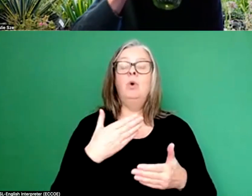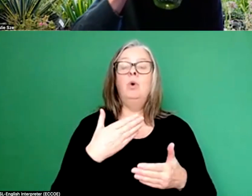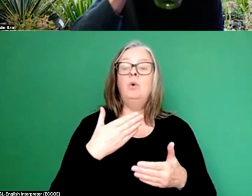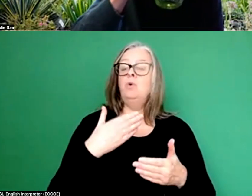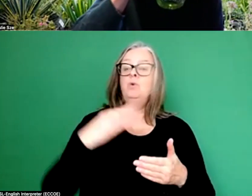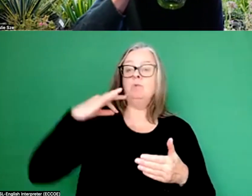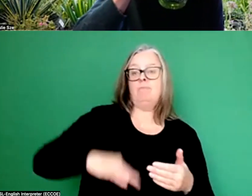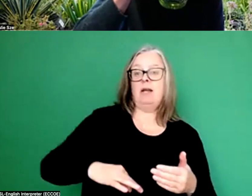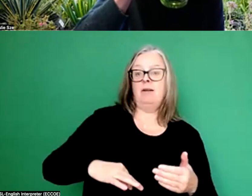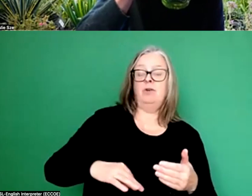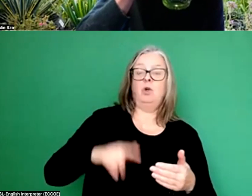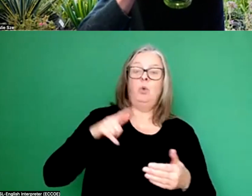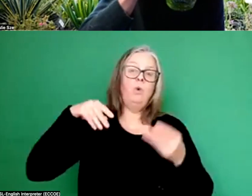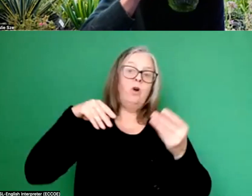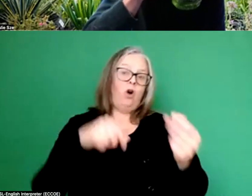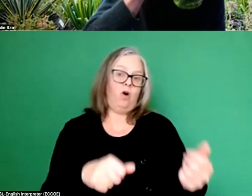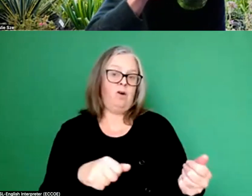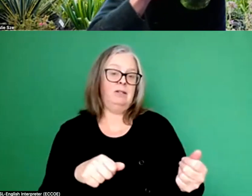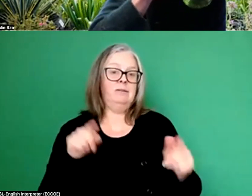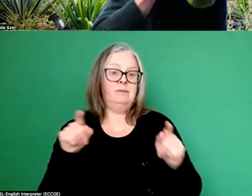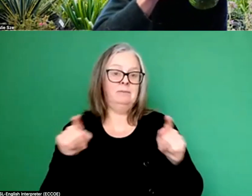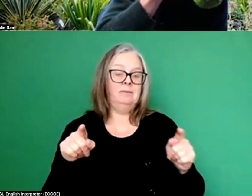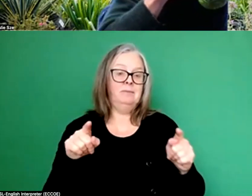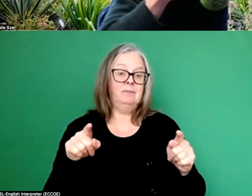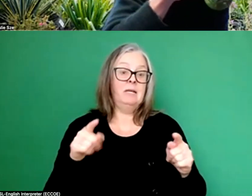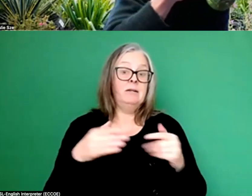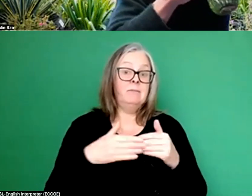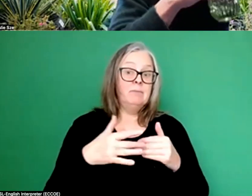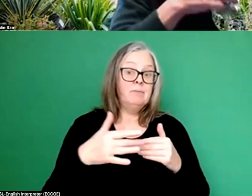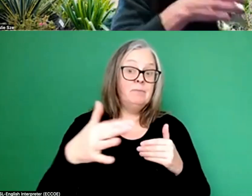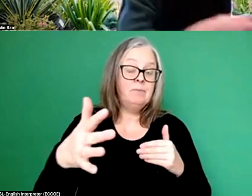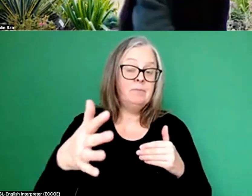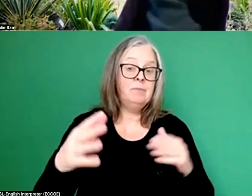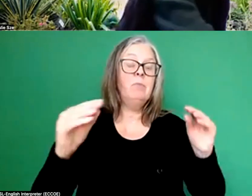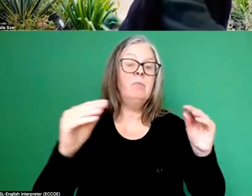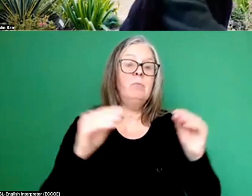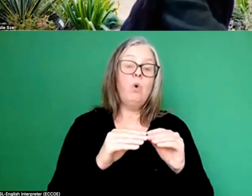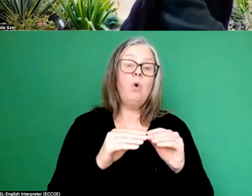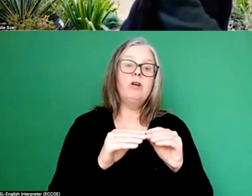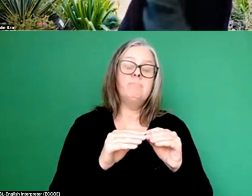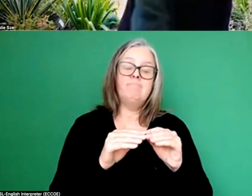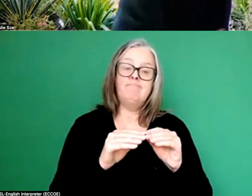And that's going to magnify, I think, as we move forward, that's going to become more acute, those kinds of questions.